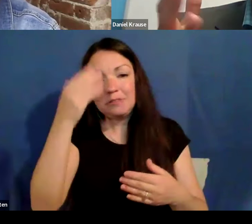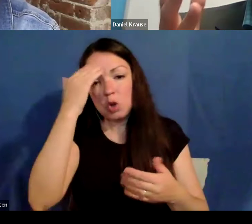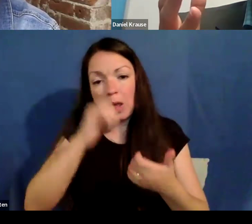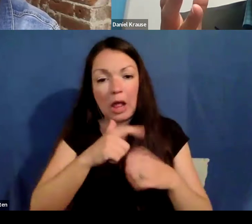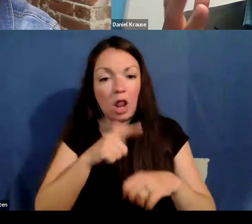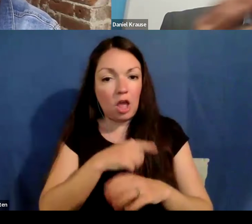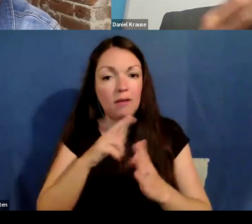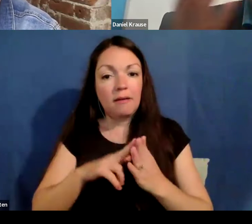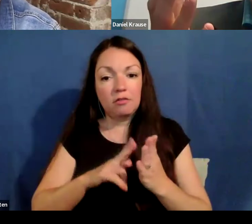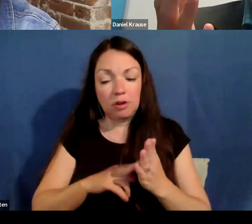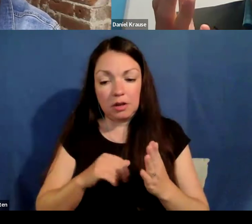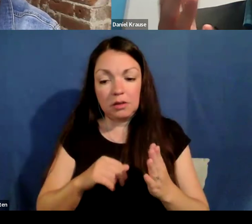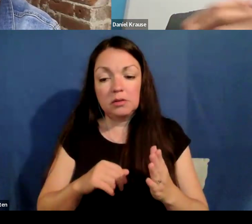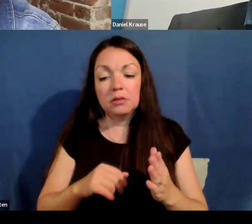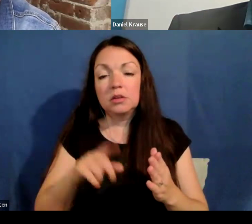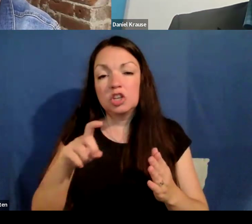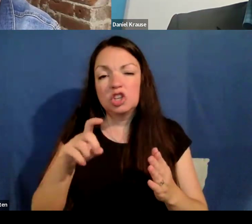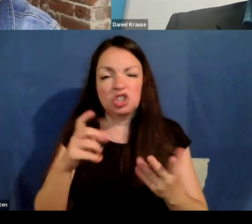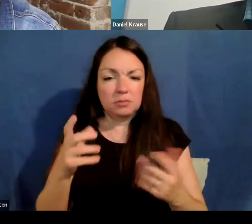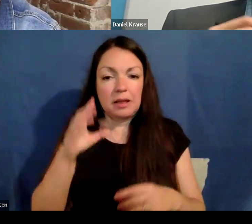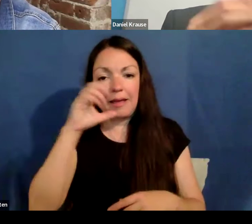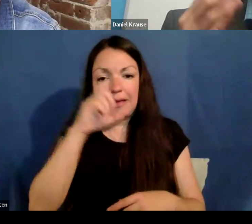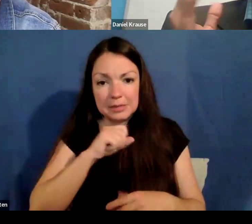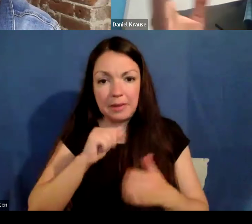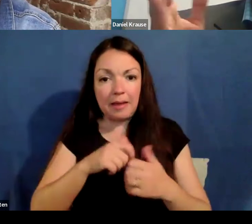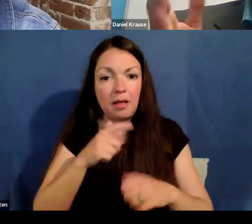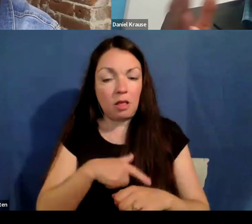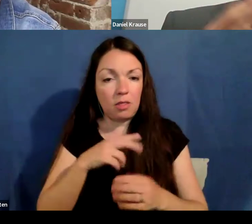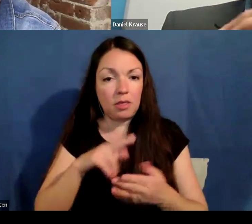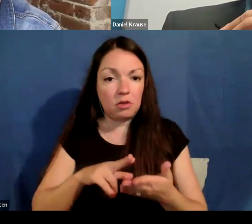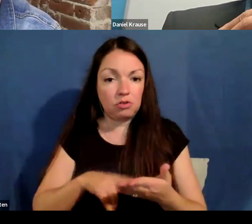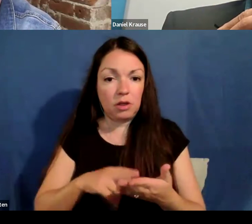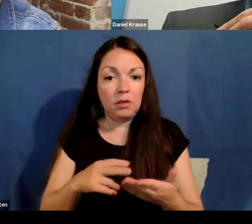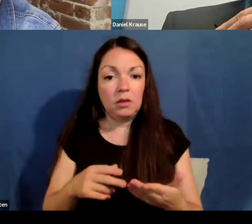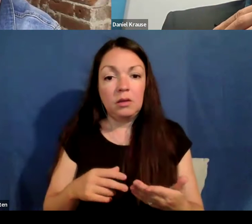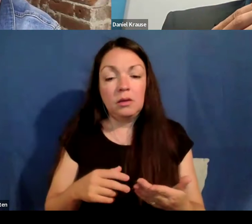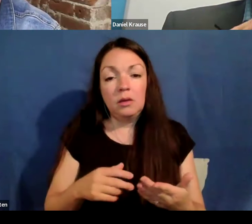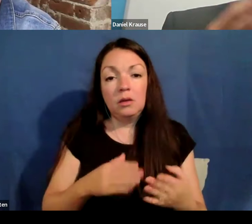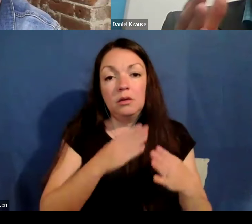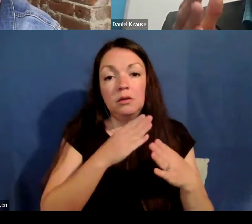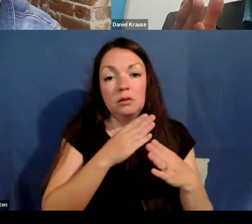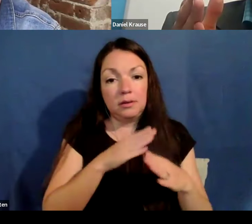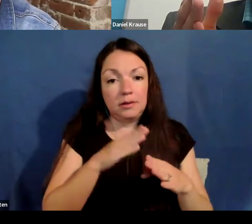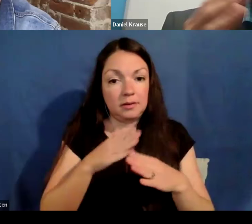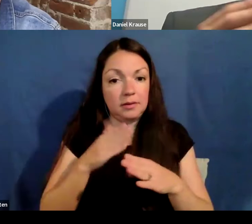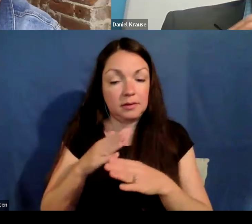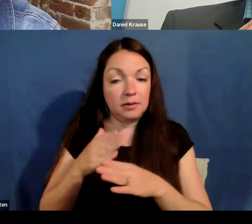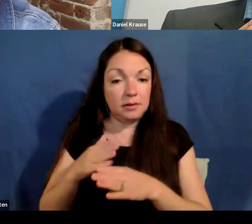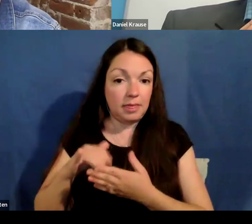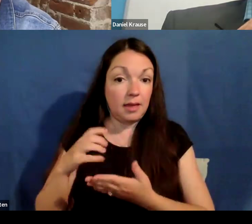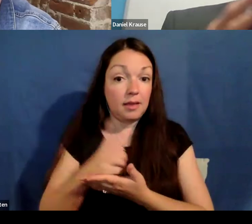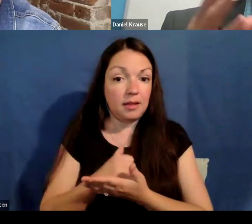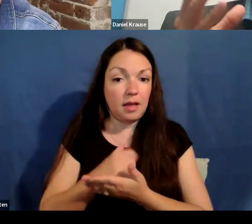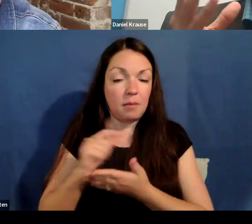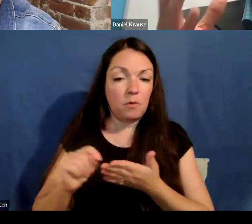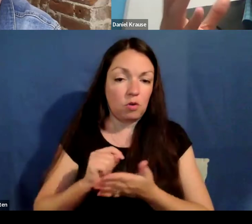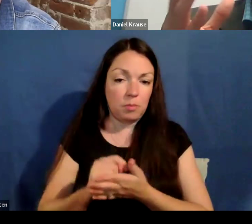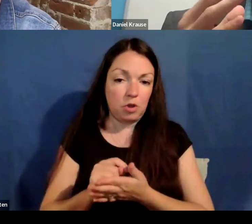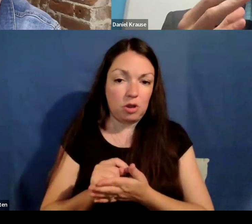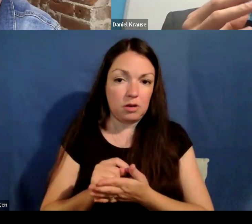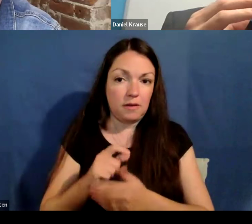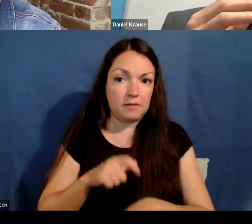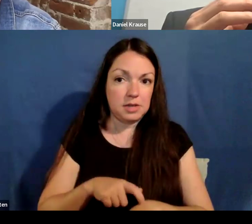roughly, you should be able to estimate how long that contract is. Parse that income out over a period of time.